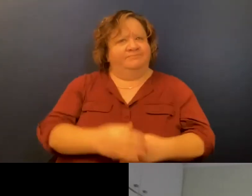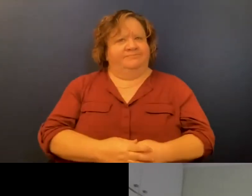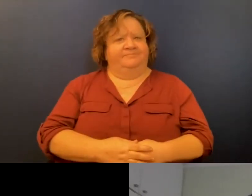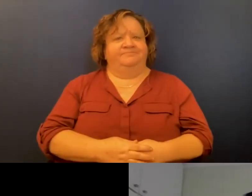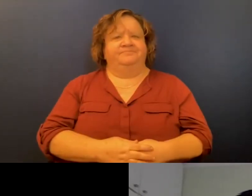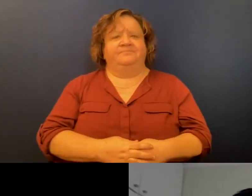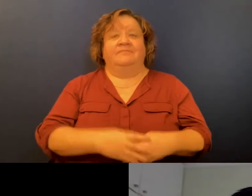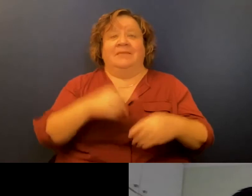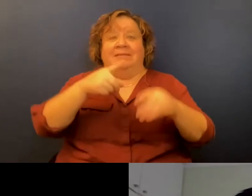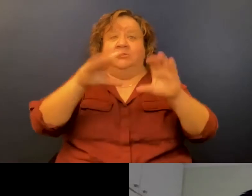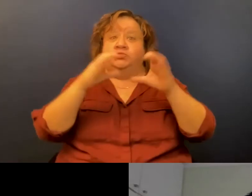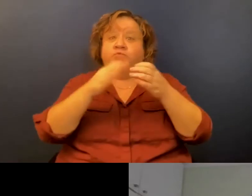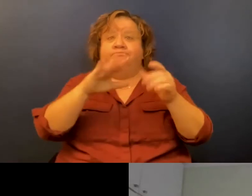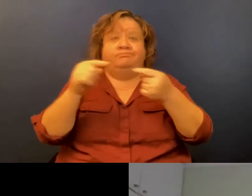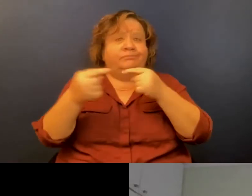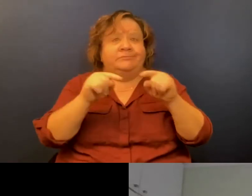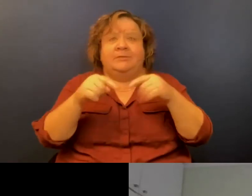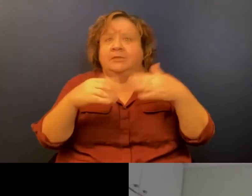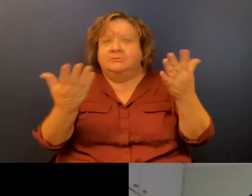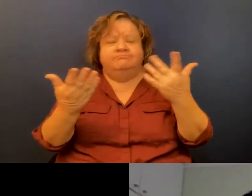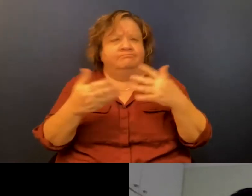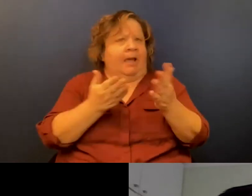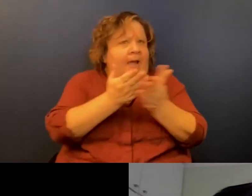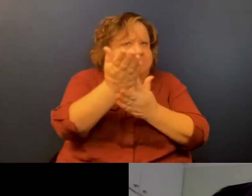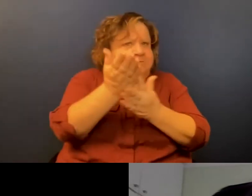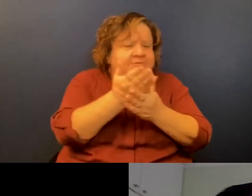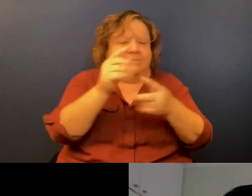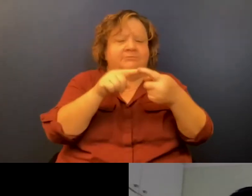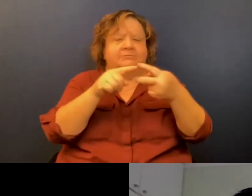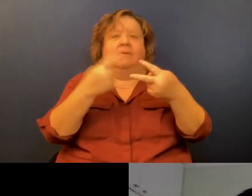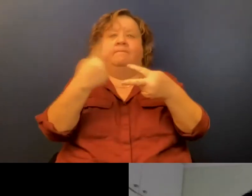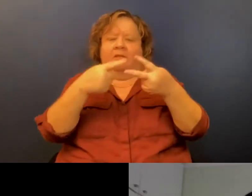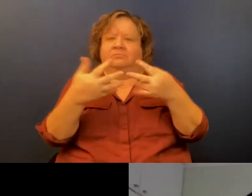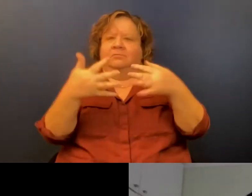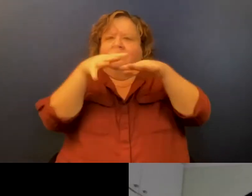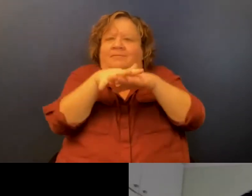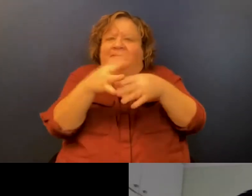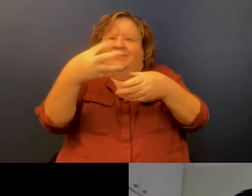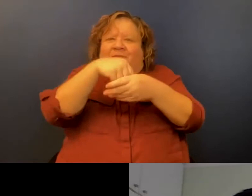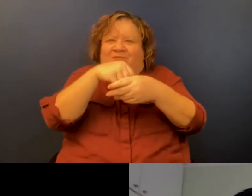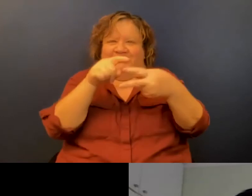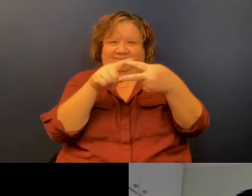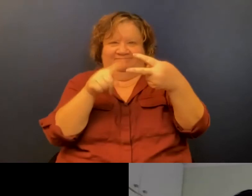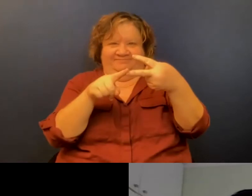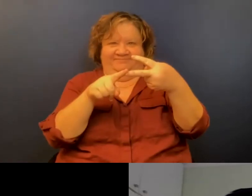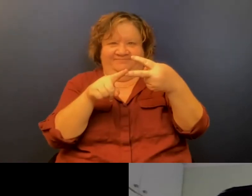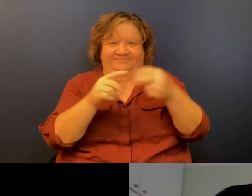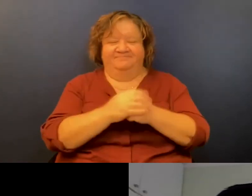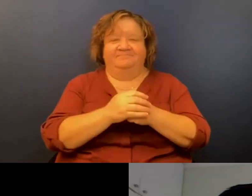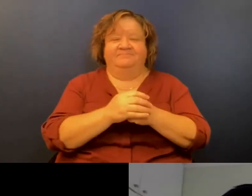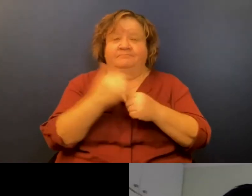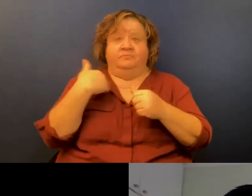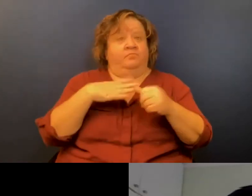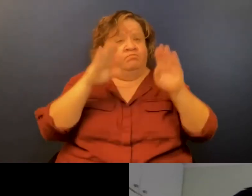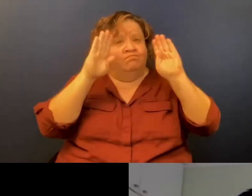access. Well, let's focus now on this project, having fun with culture. I would like to share with